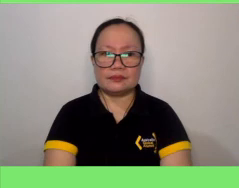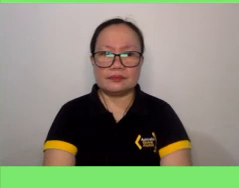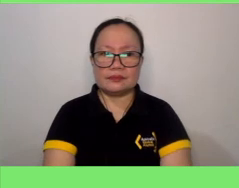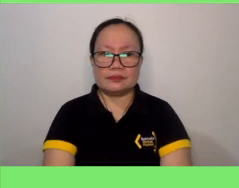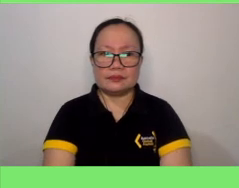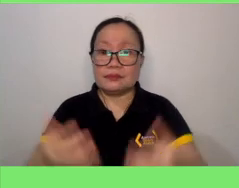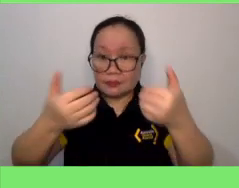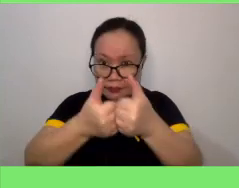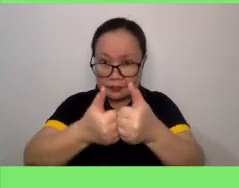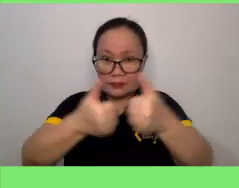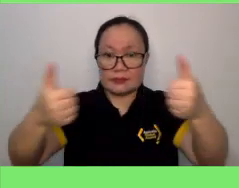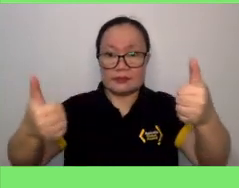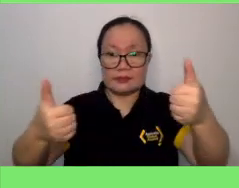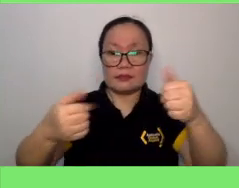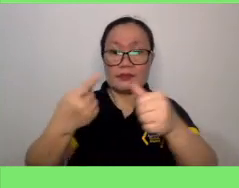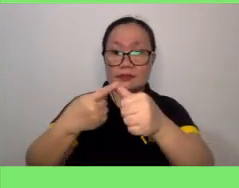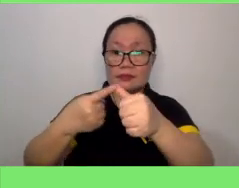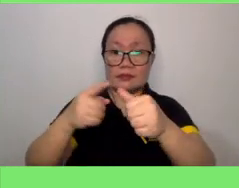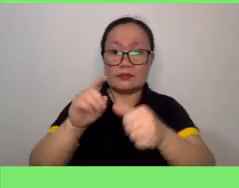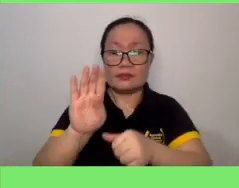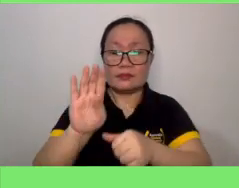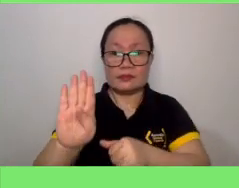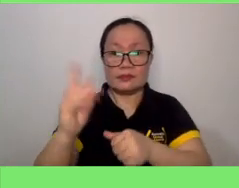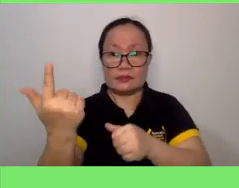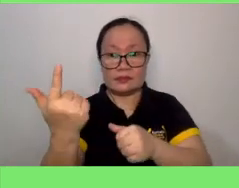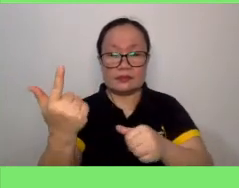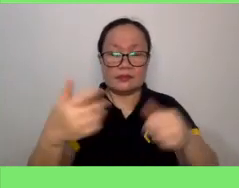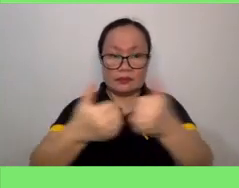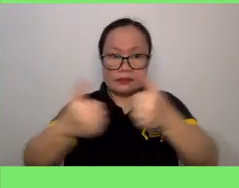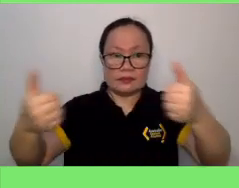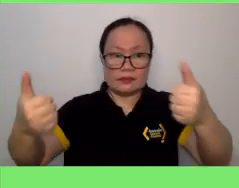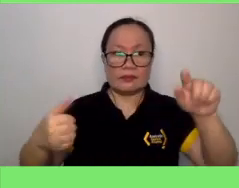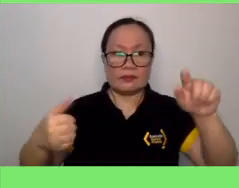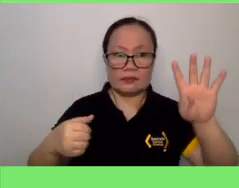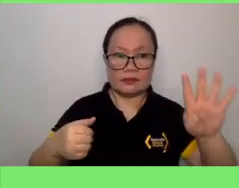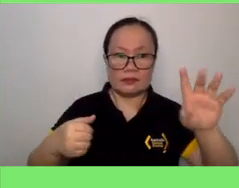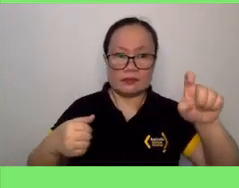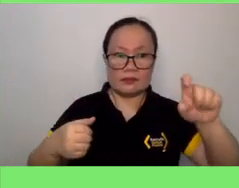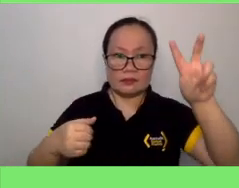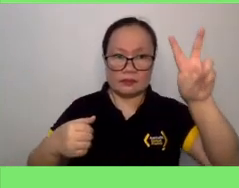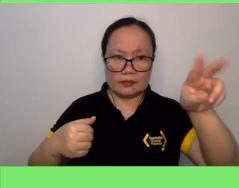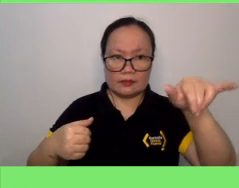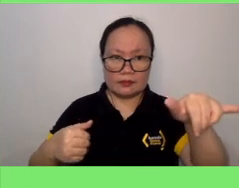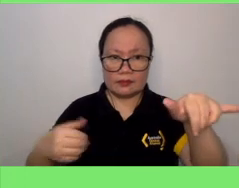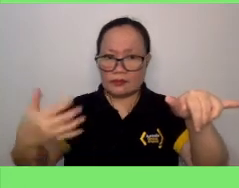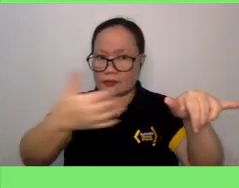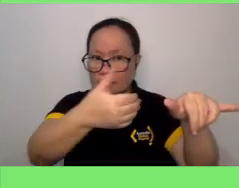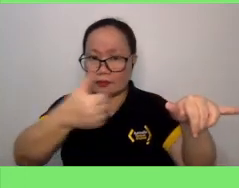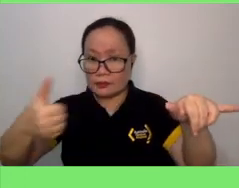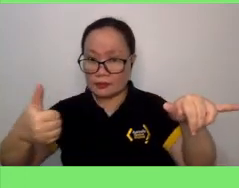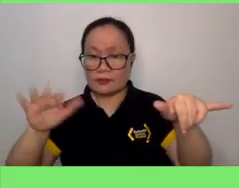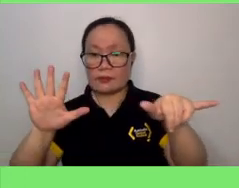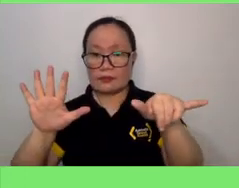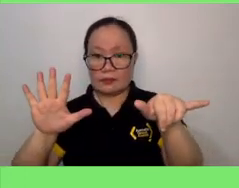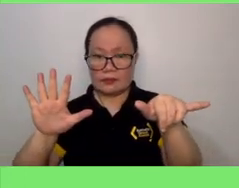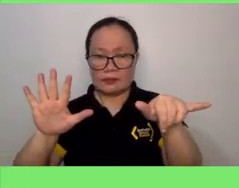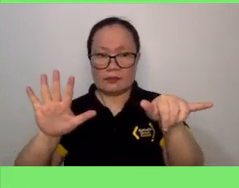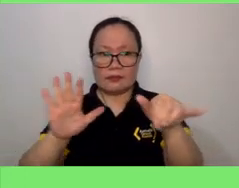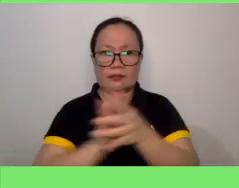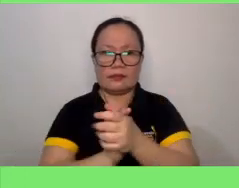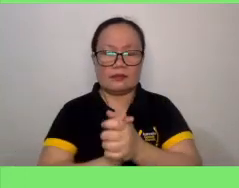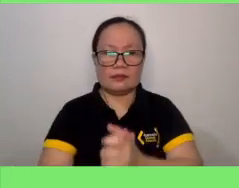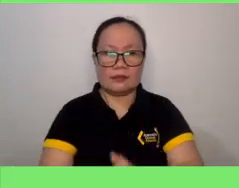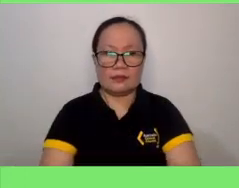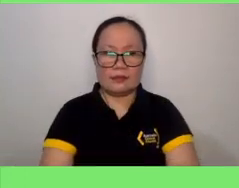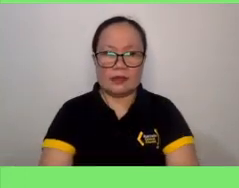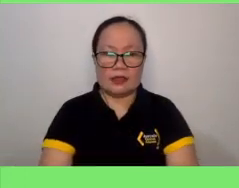ulit, yung kanina, yung in-apply natin, yung ginamit nating distributive property. So, paghiwalayin po natin